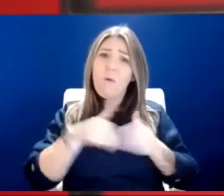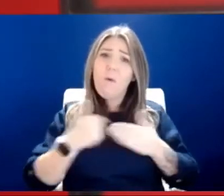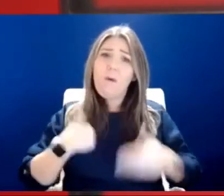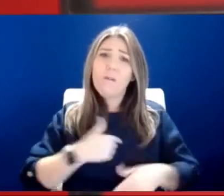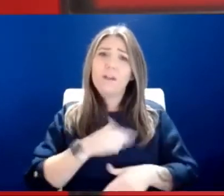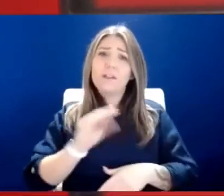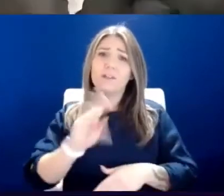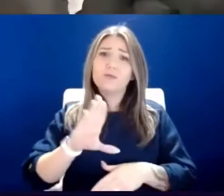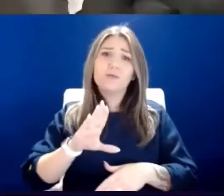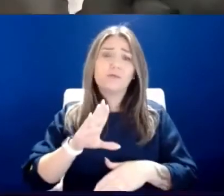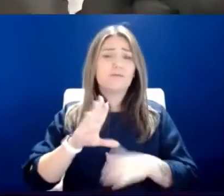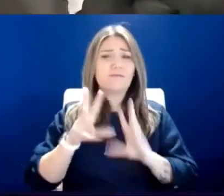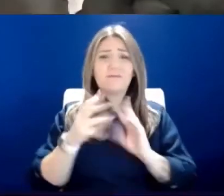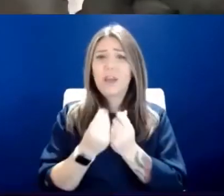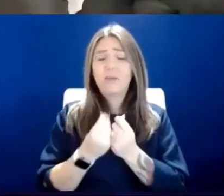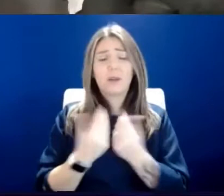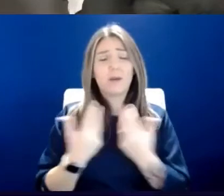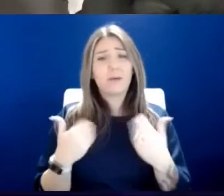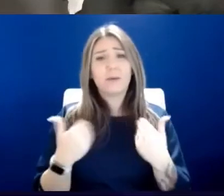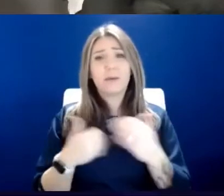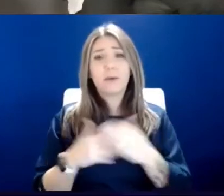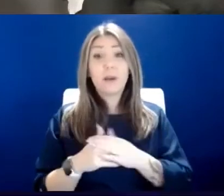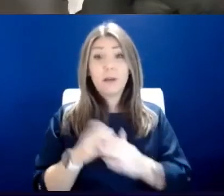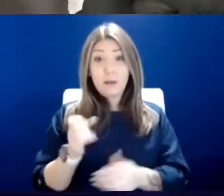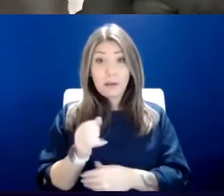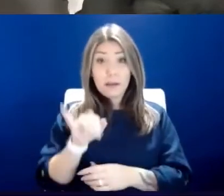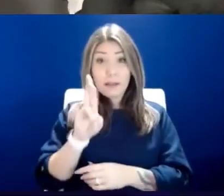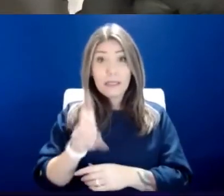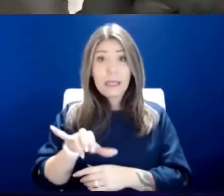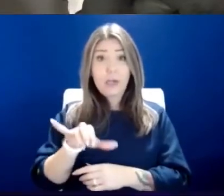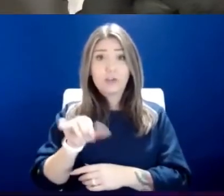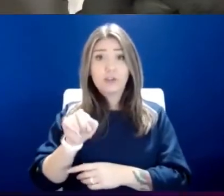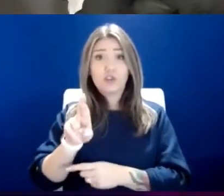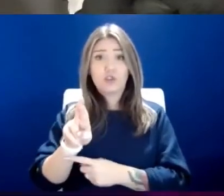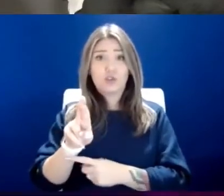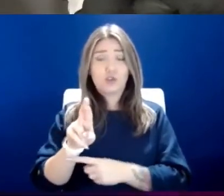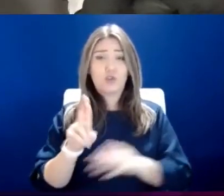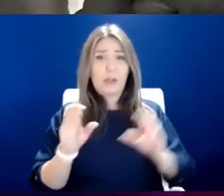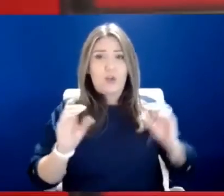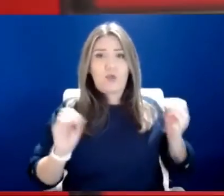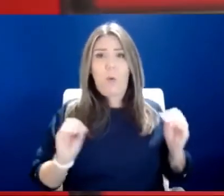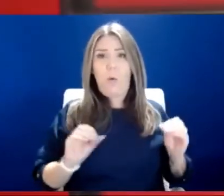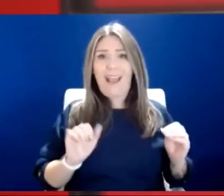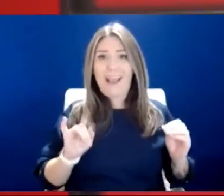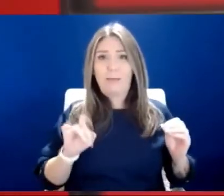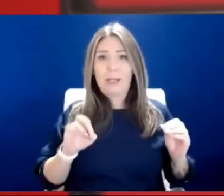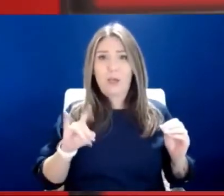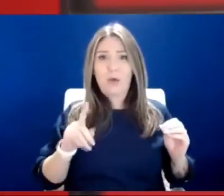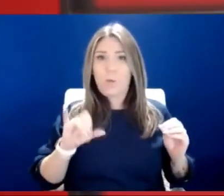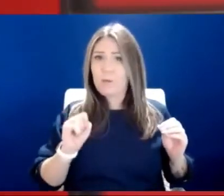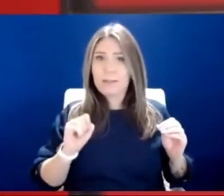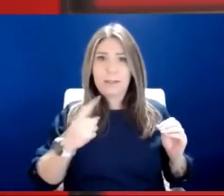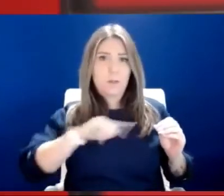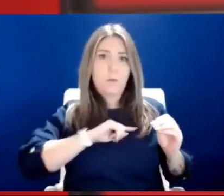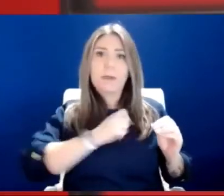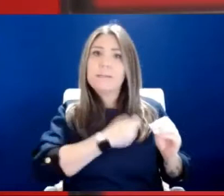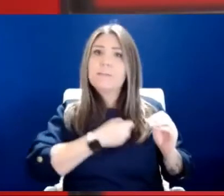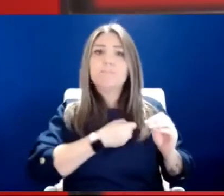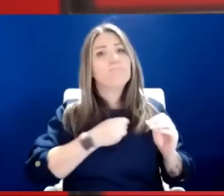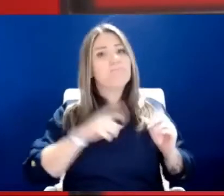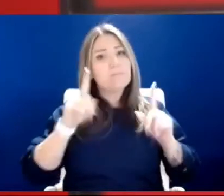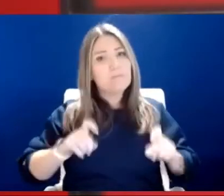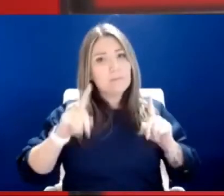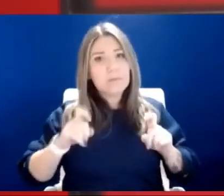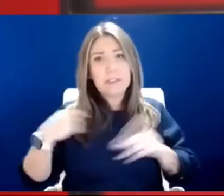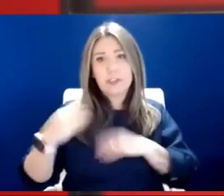But Gary Jr. had no amyloidosis. We screened for his genetic condition. He did not have any